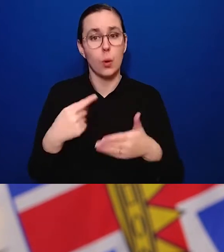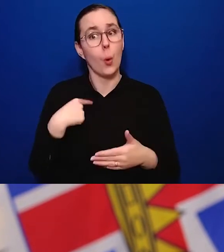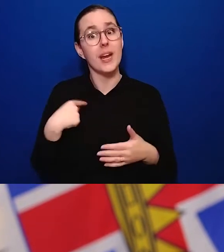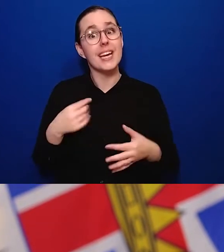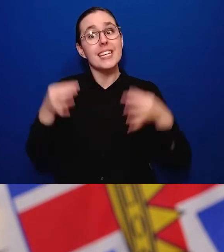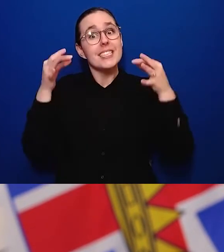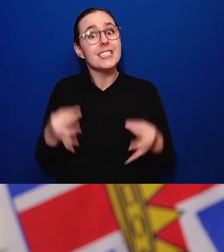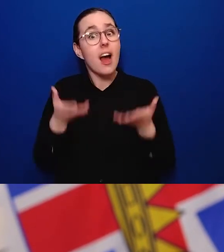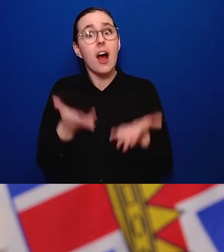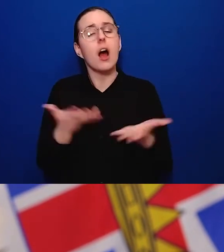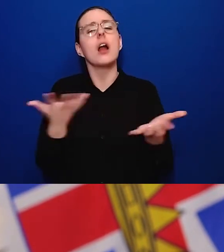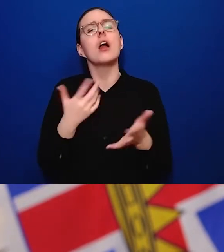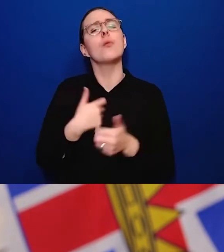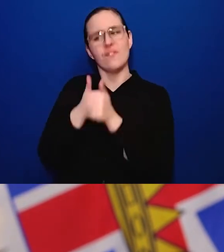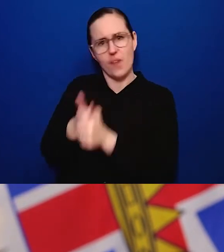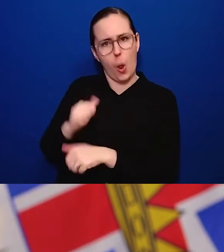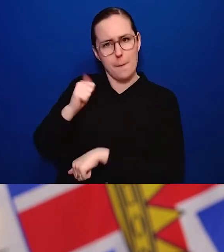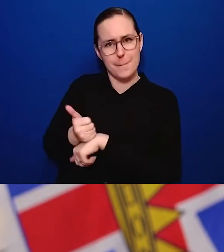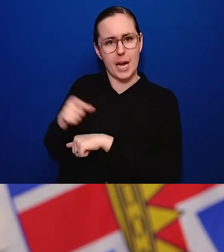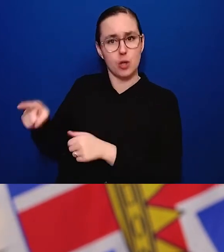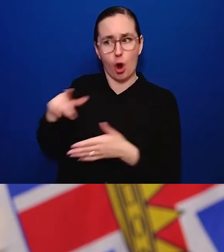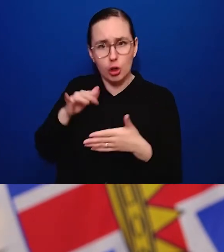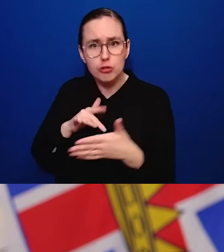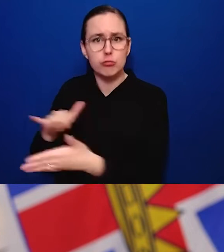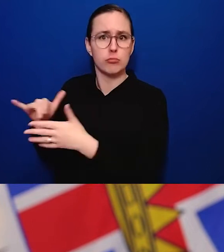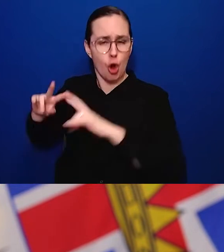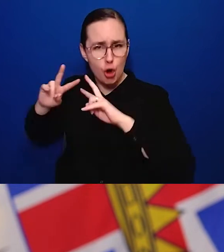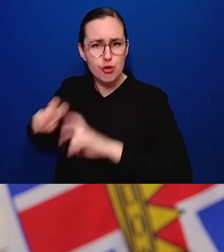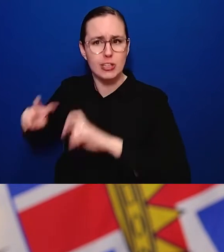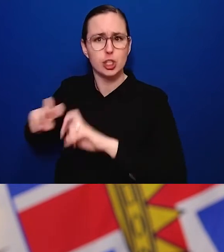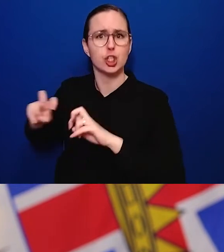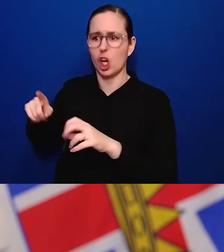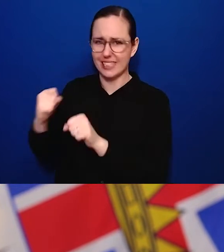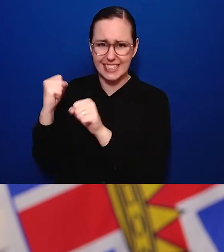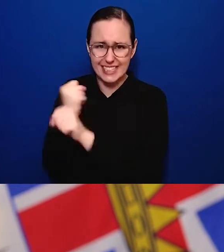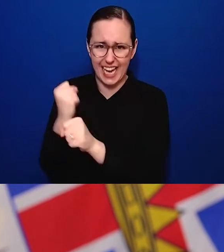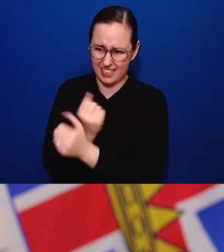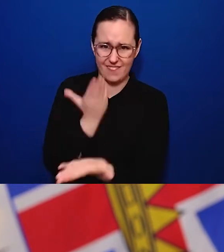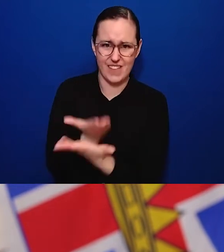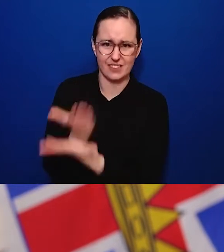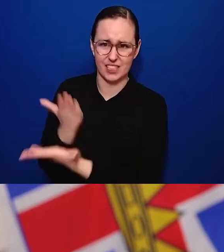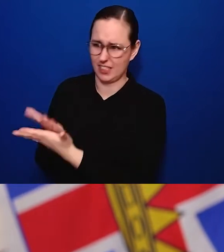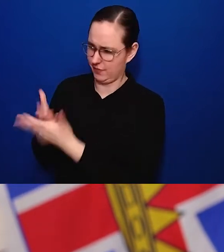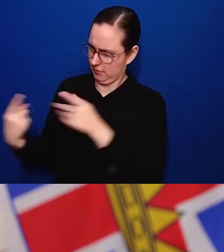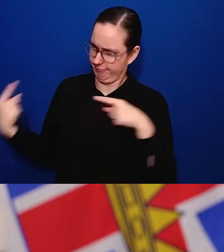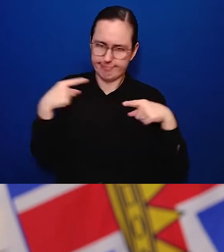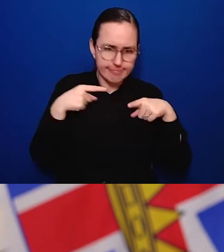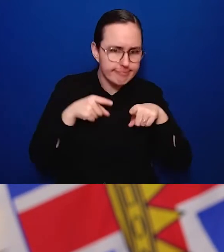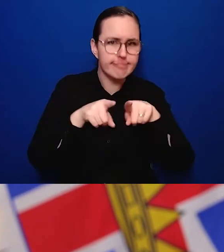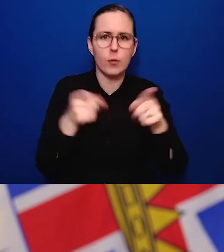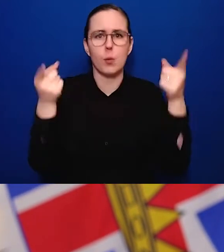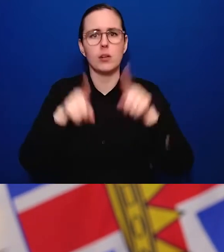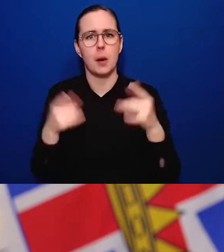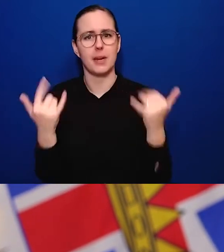what's happening in our communities for where we are right now. We're able to make these changes and the ones that are ahead